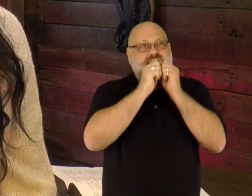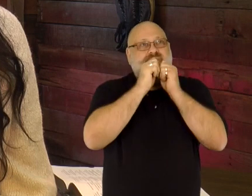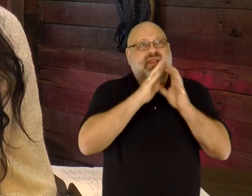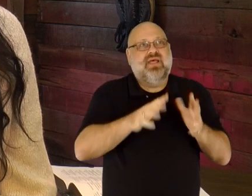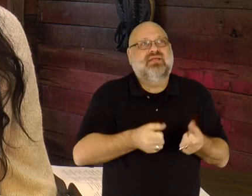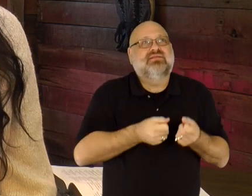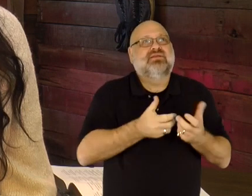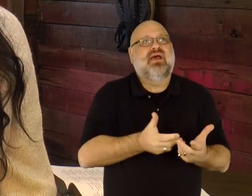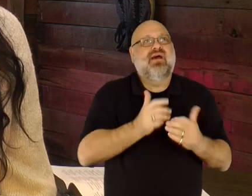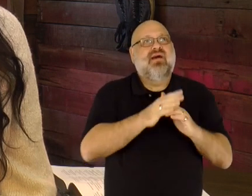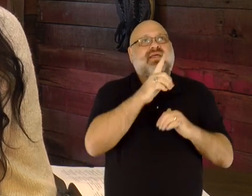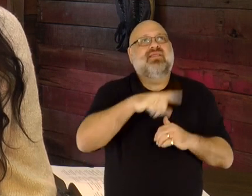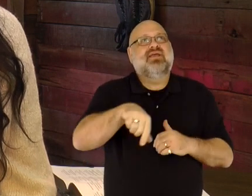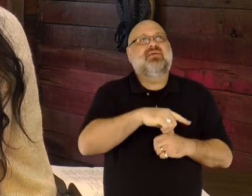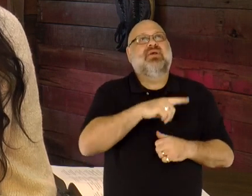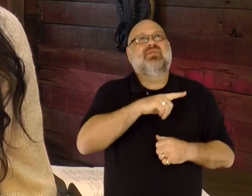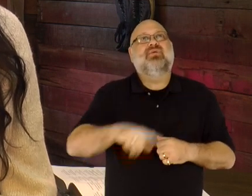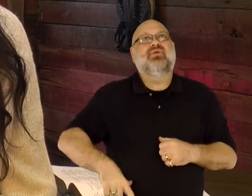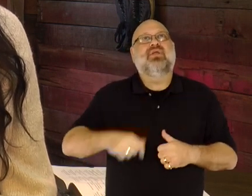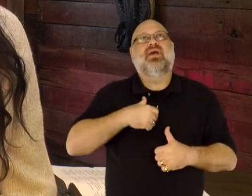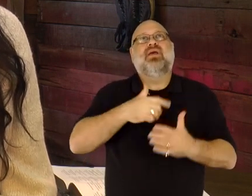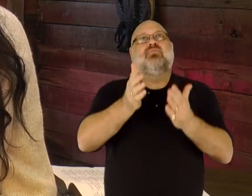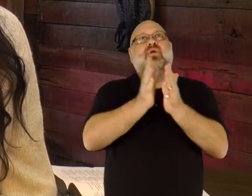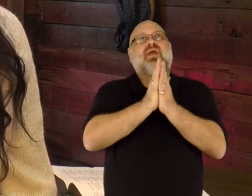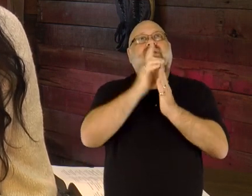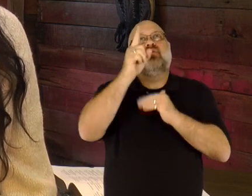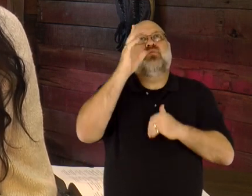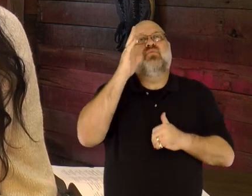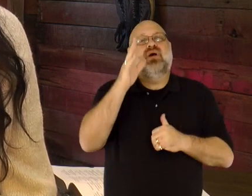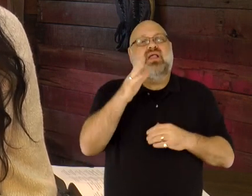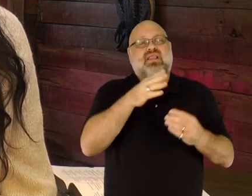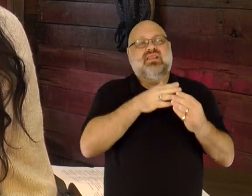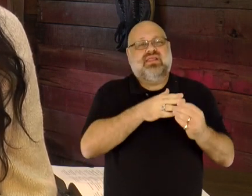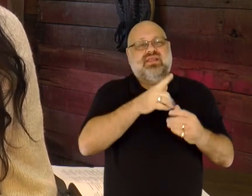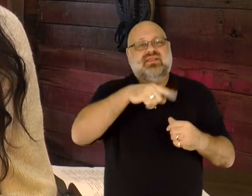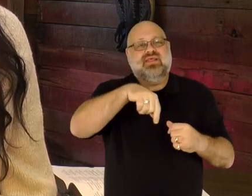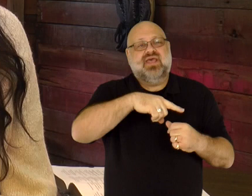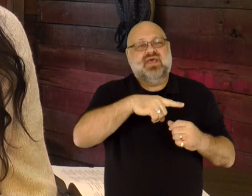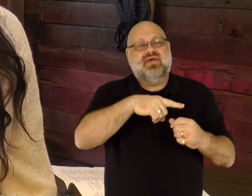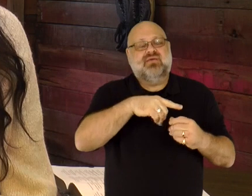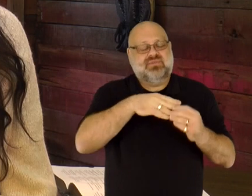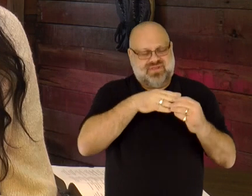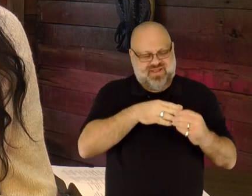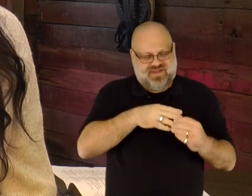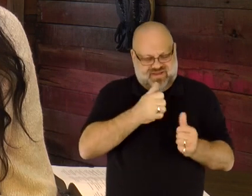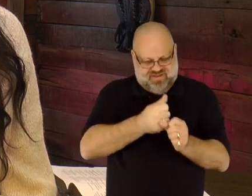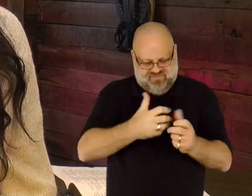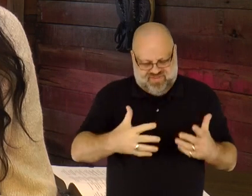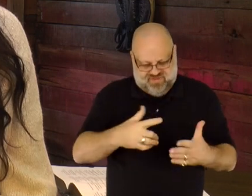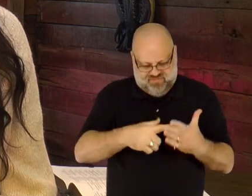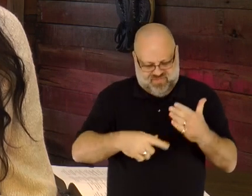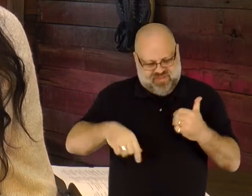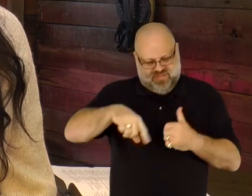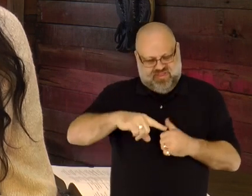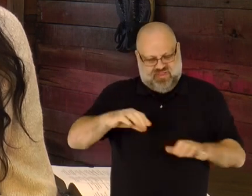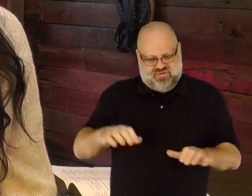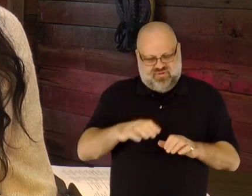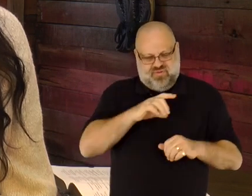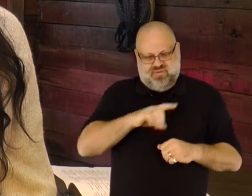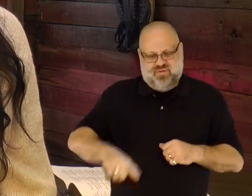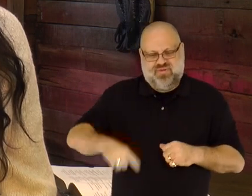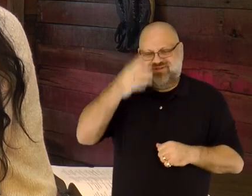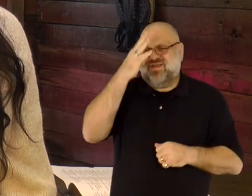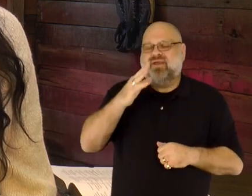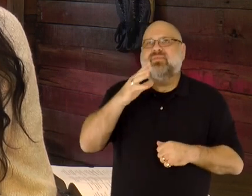you would just pour out your blessings on them. And Lord, I just pray that you would lead them and guide them in everything that they do,